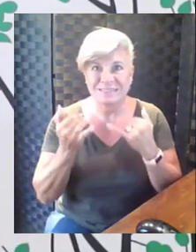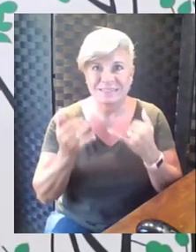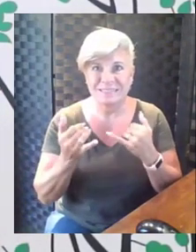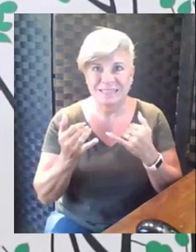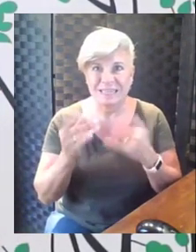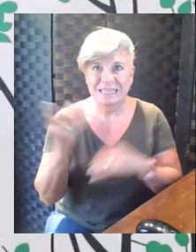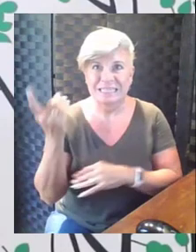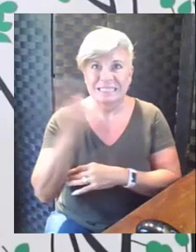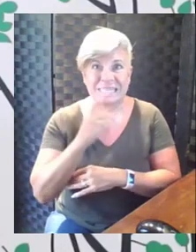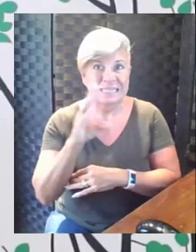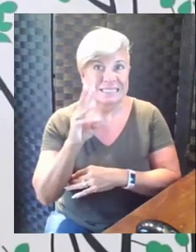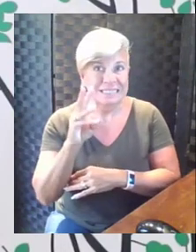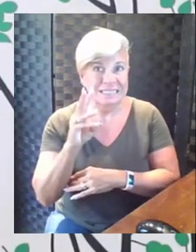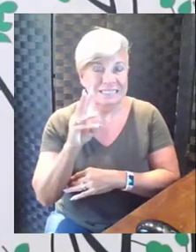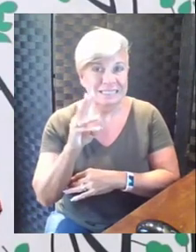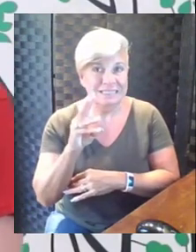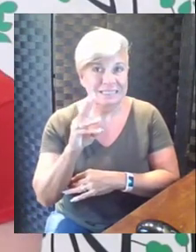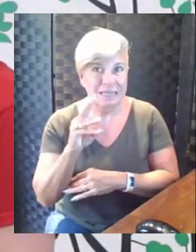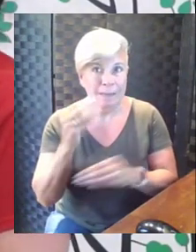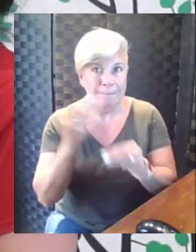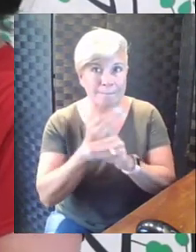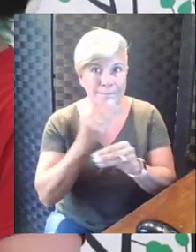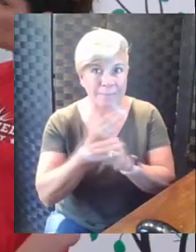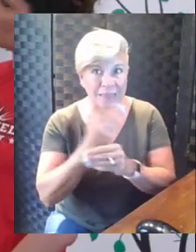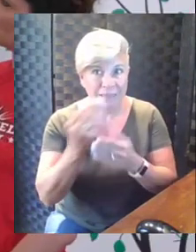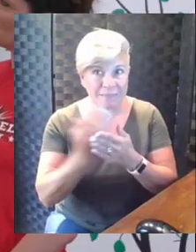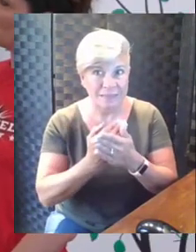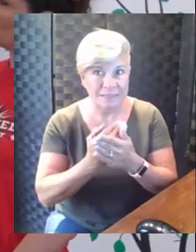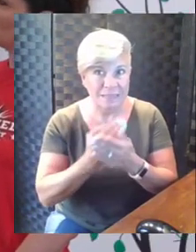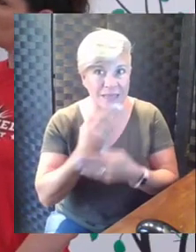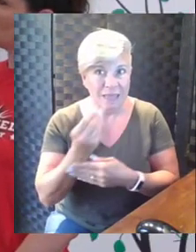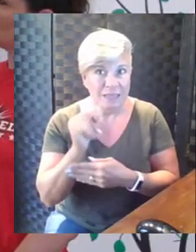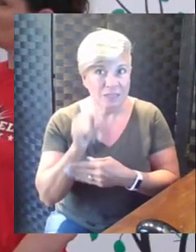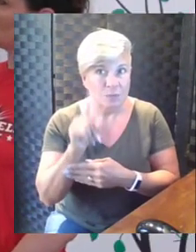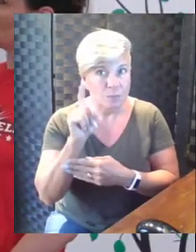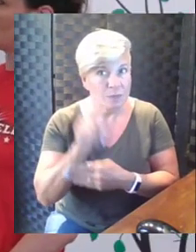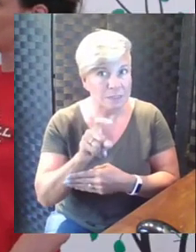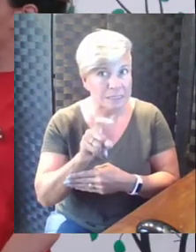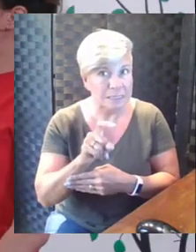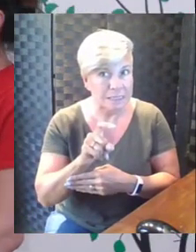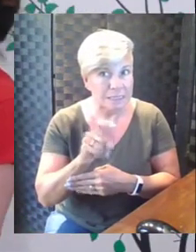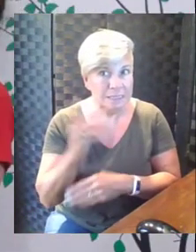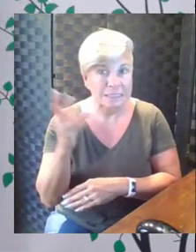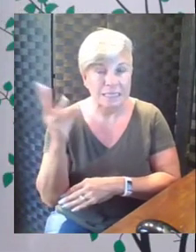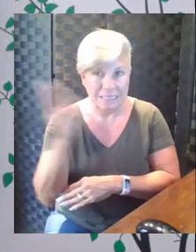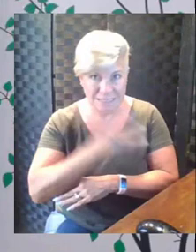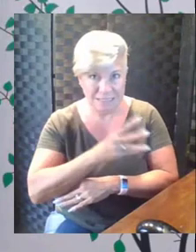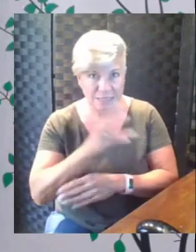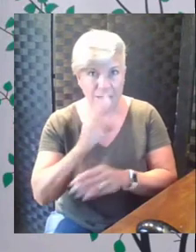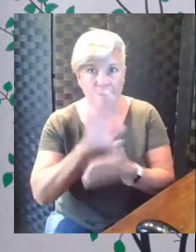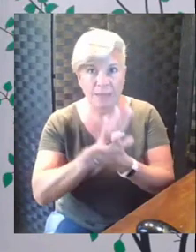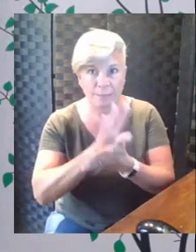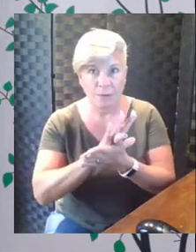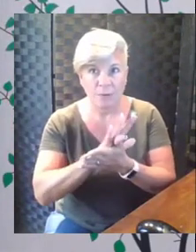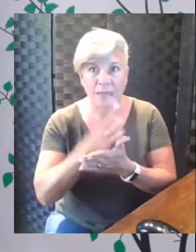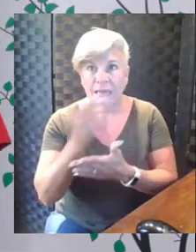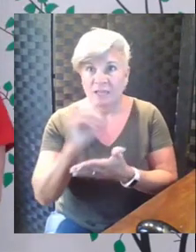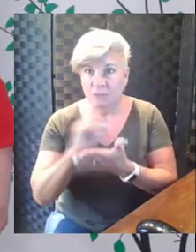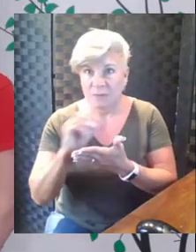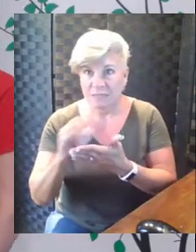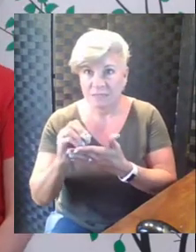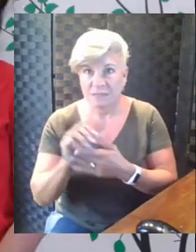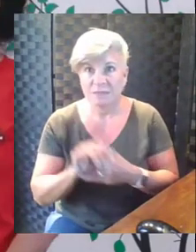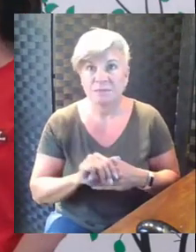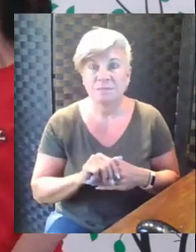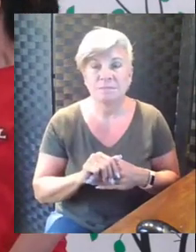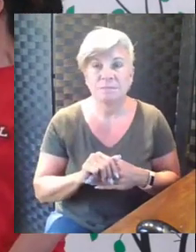is day 6 of our math lessons, and you will need the day 6 worksheet along with your pencil here in